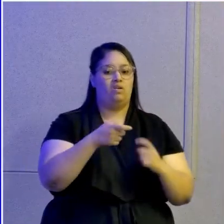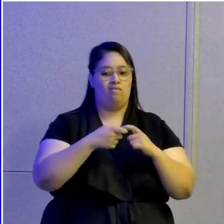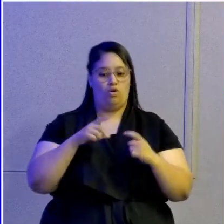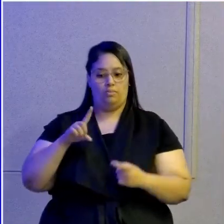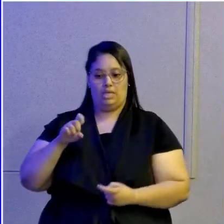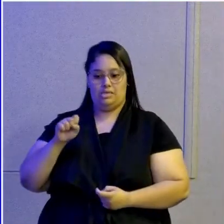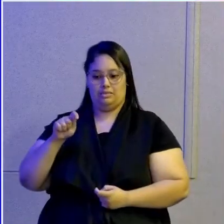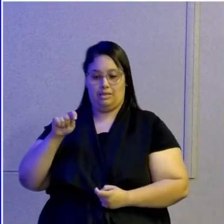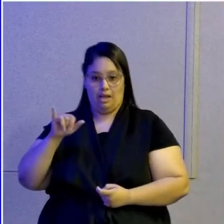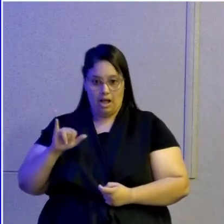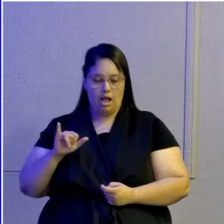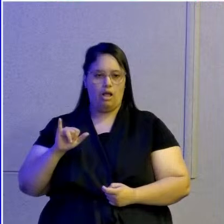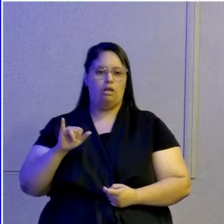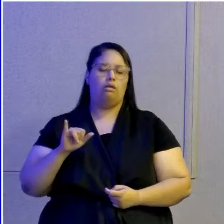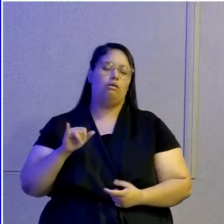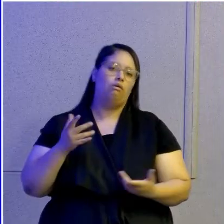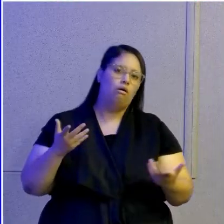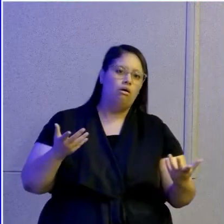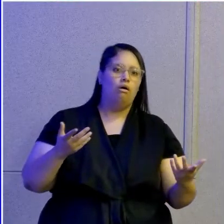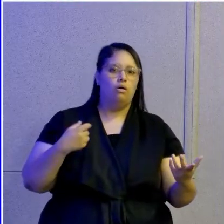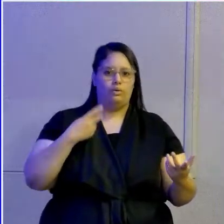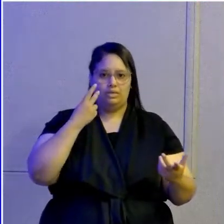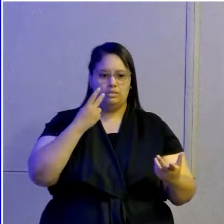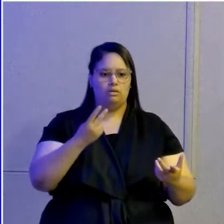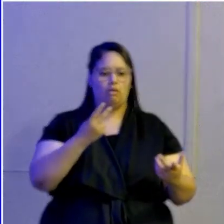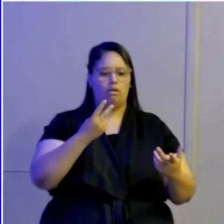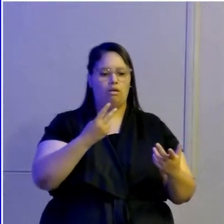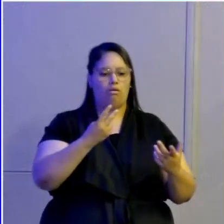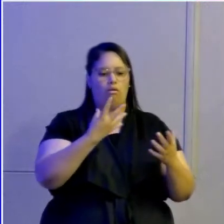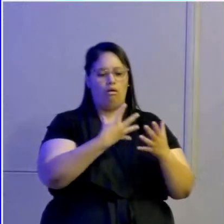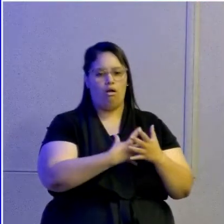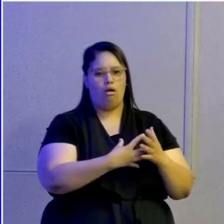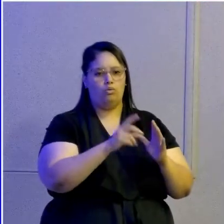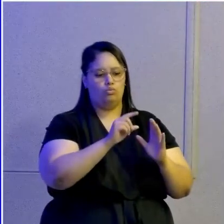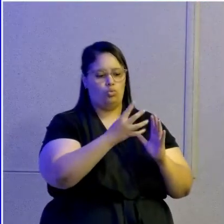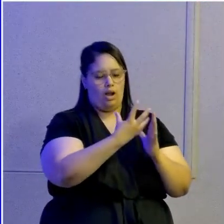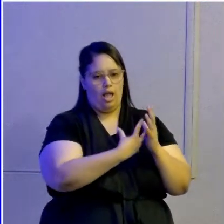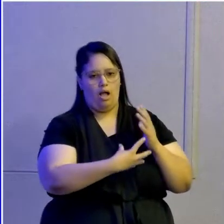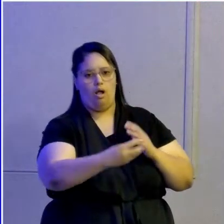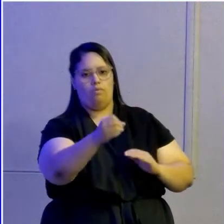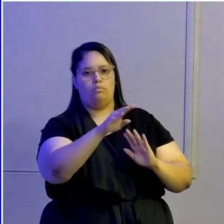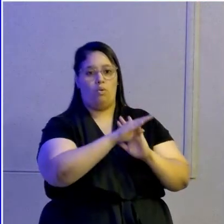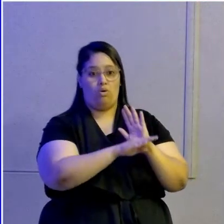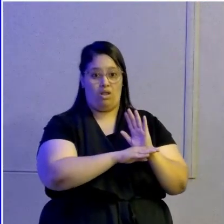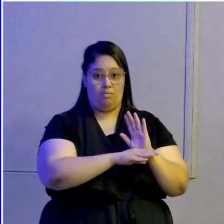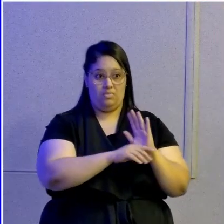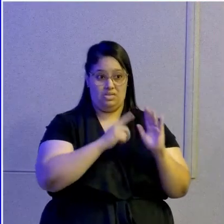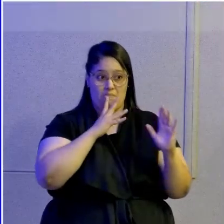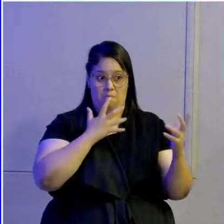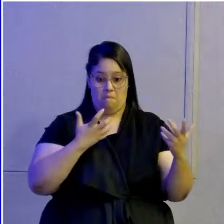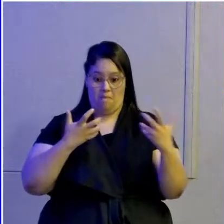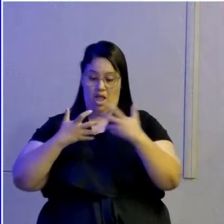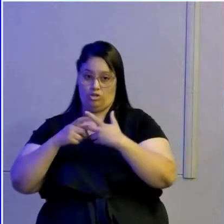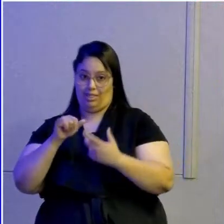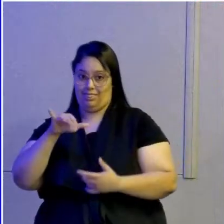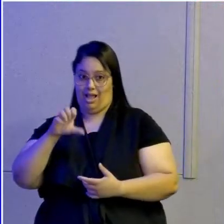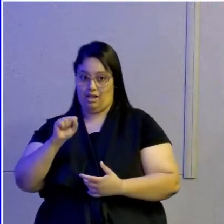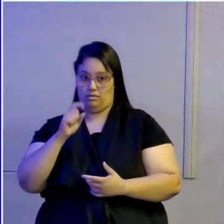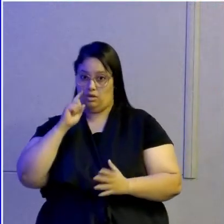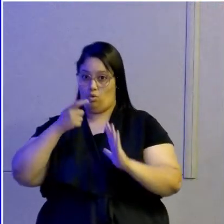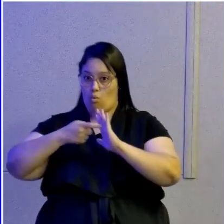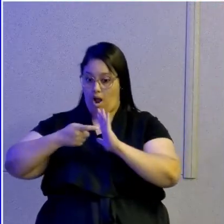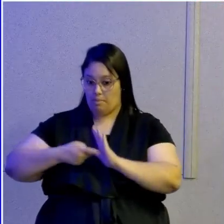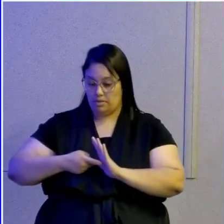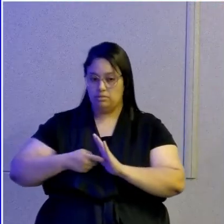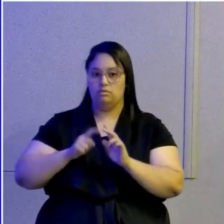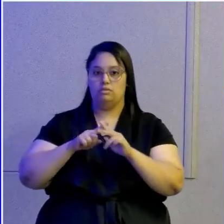DSTI, we say, well, it's an outgoing program. Does it meet the TIES requirements? Does it meet the transformation